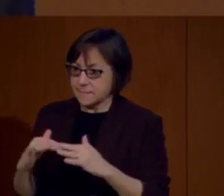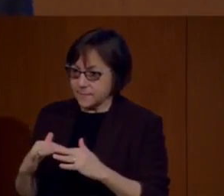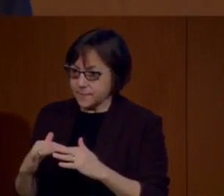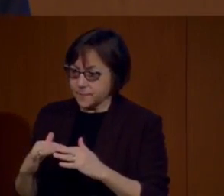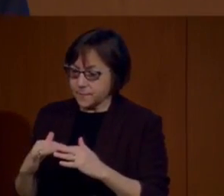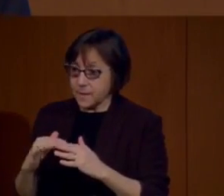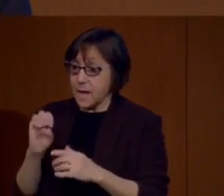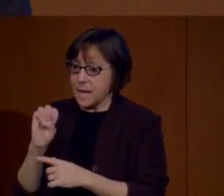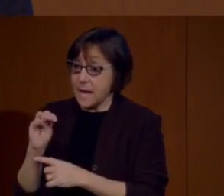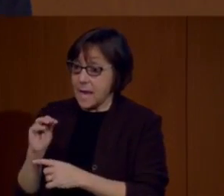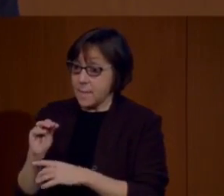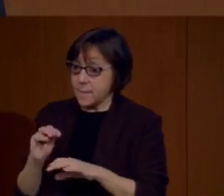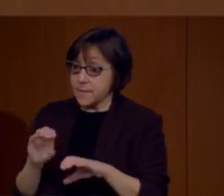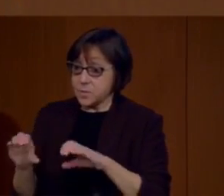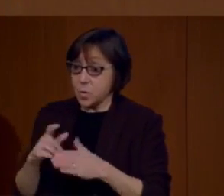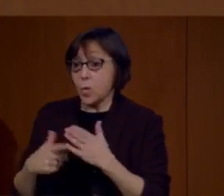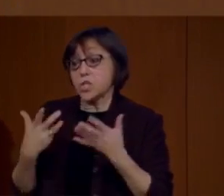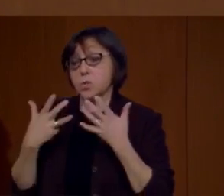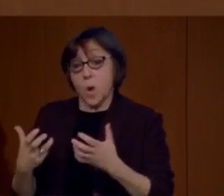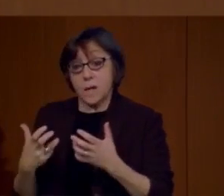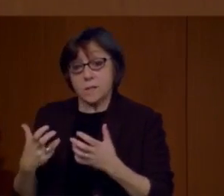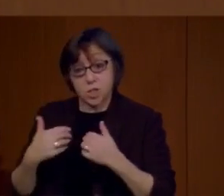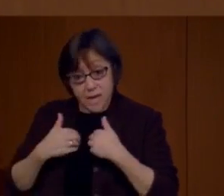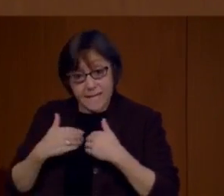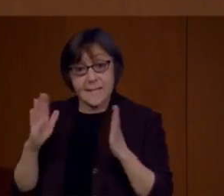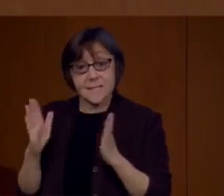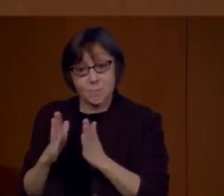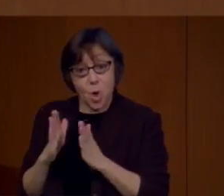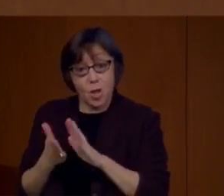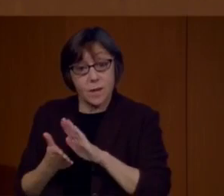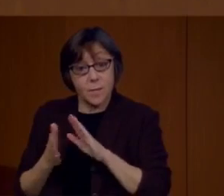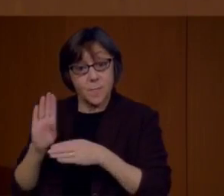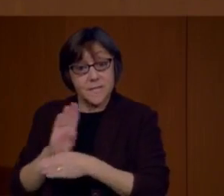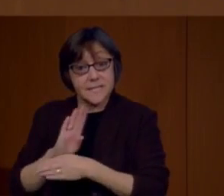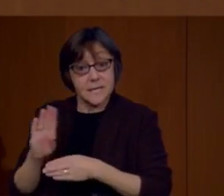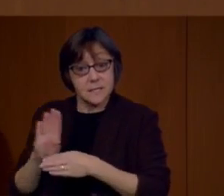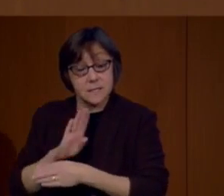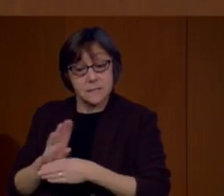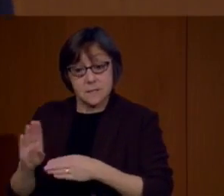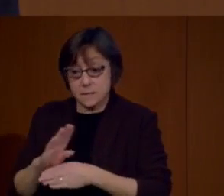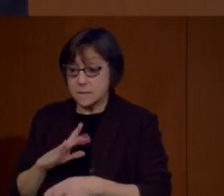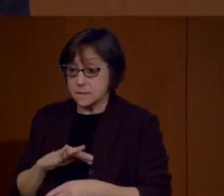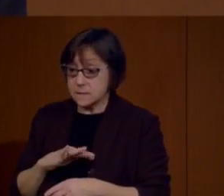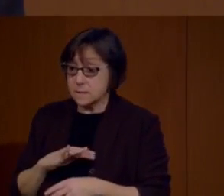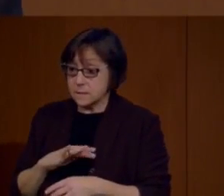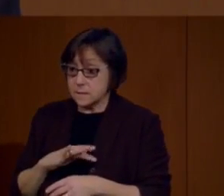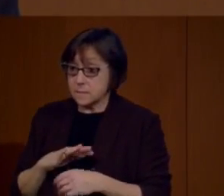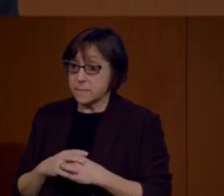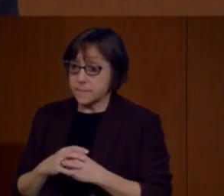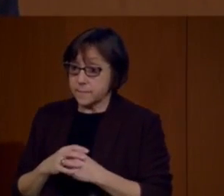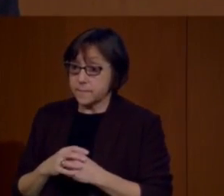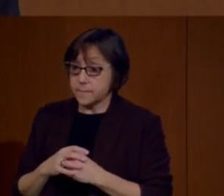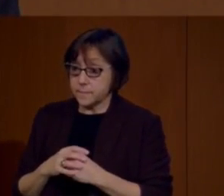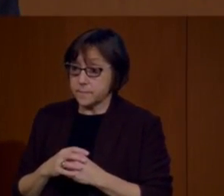And Em's doing what she wants to do, running a small business. Running a small business.